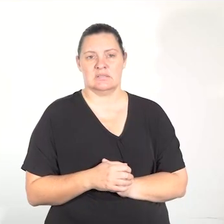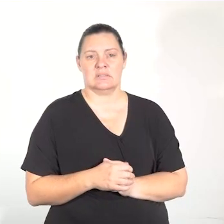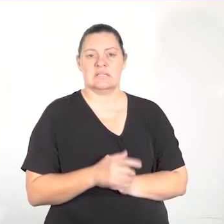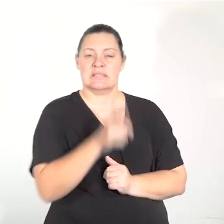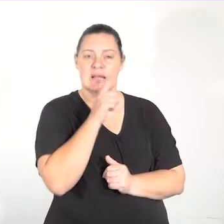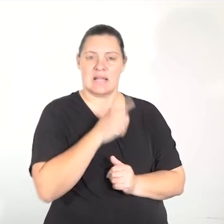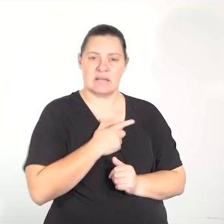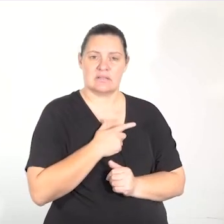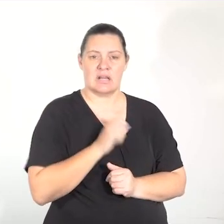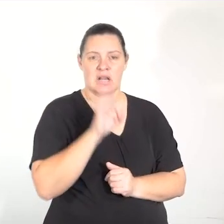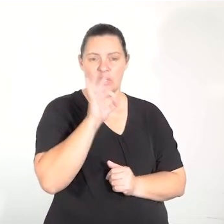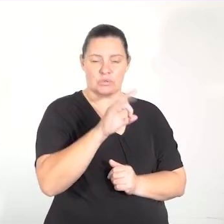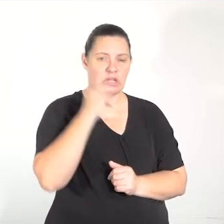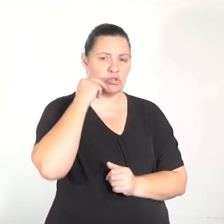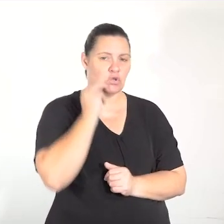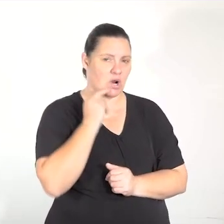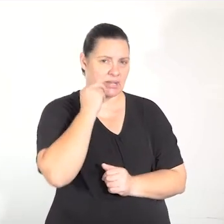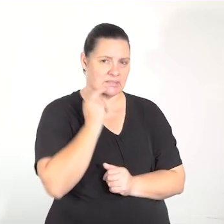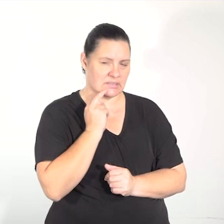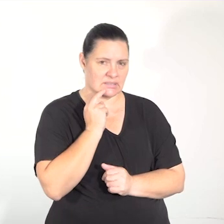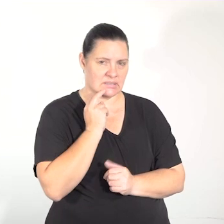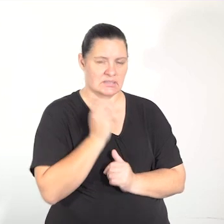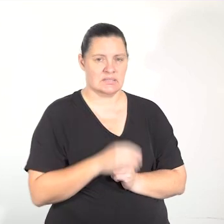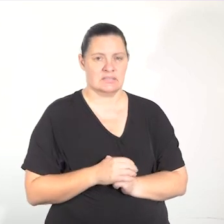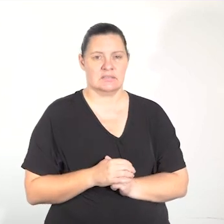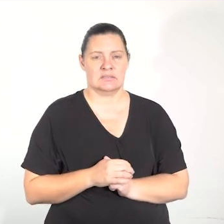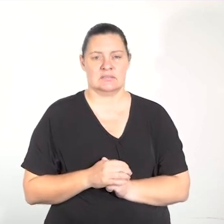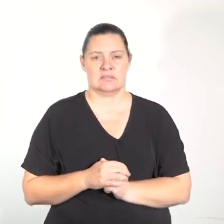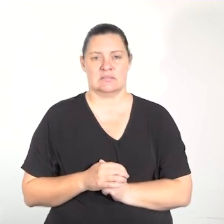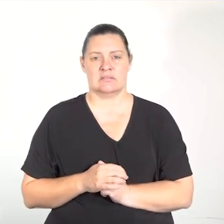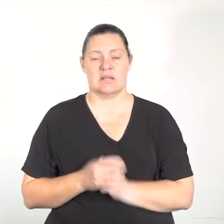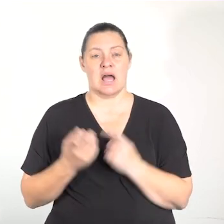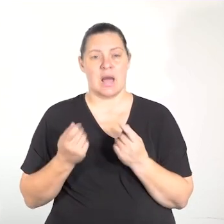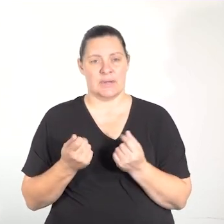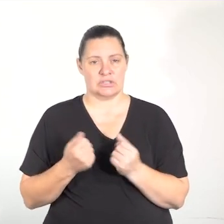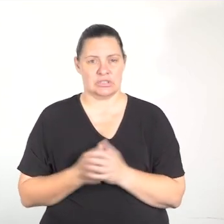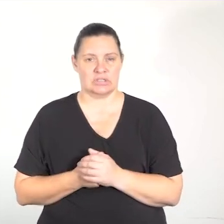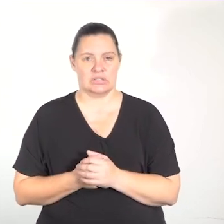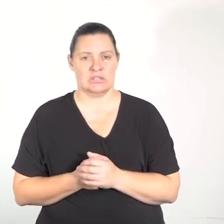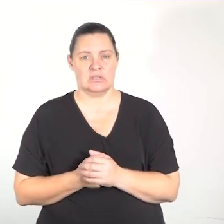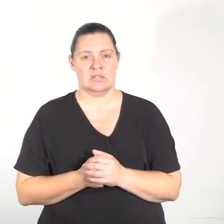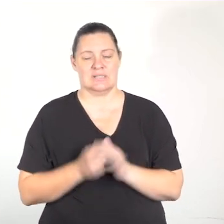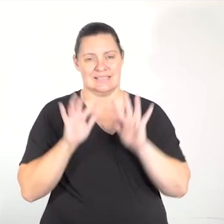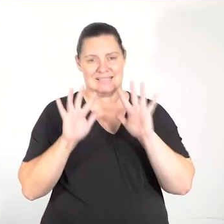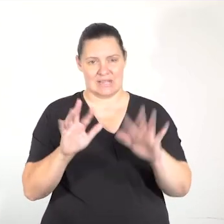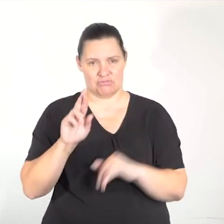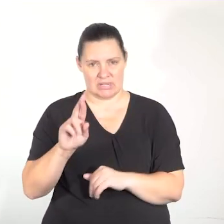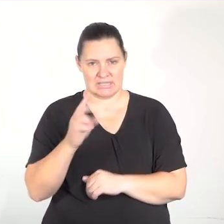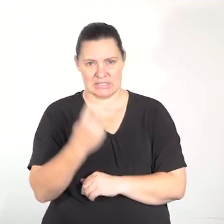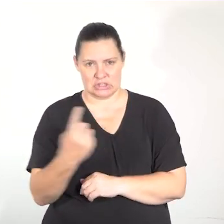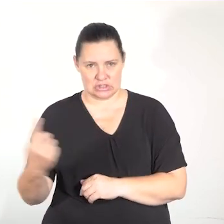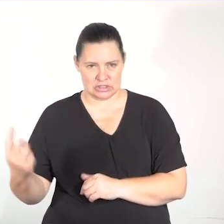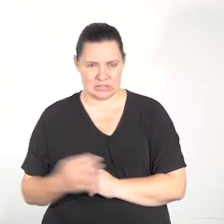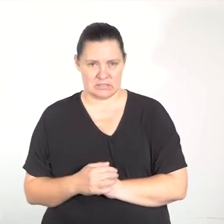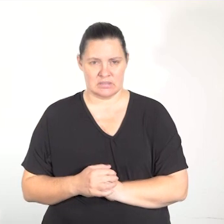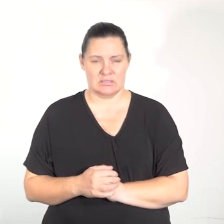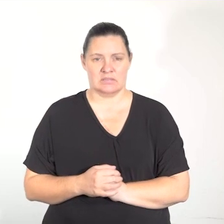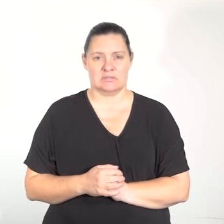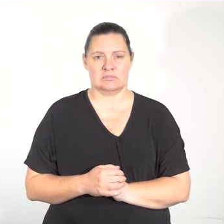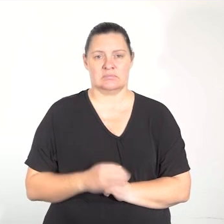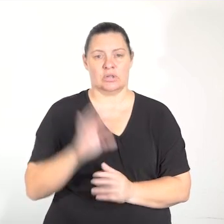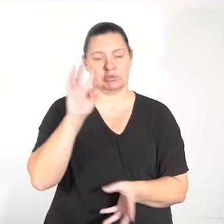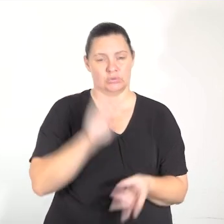3 multiplied by 5, because 3 multiplied by 5 is 15. I've written my numbers as their prime factors. Now, what